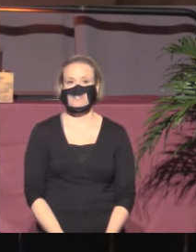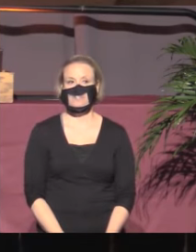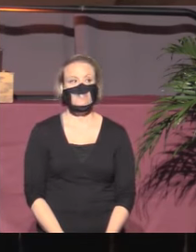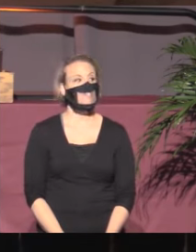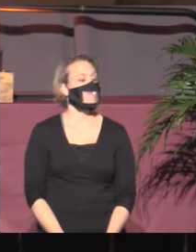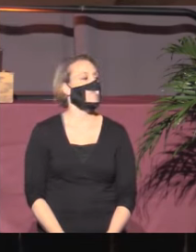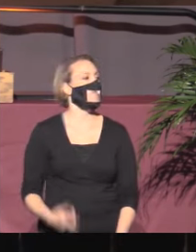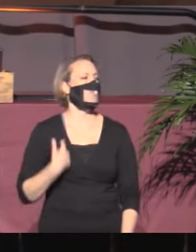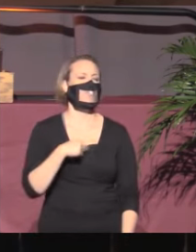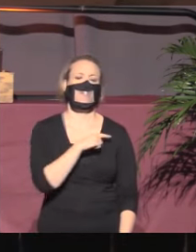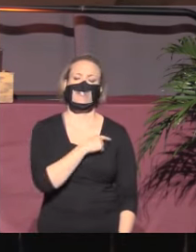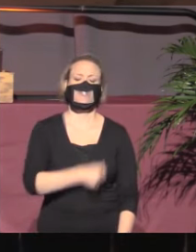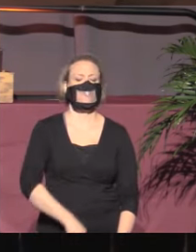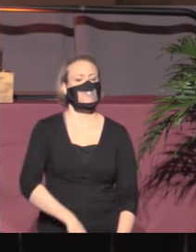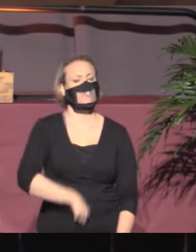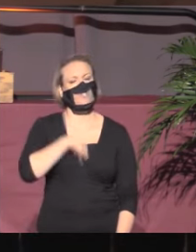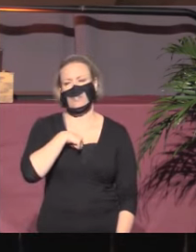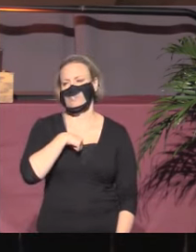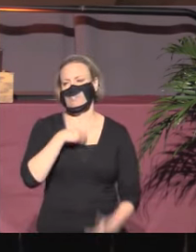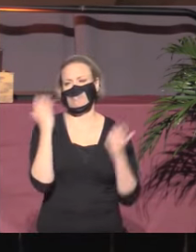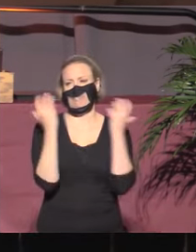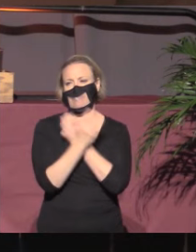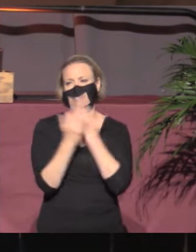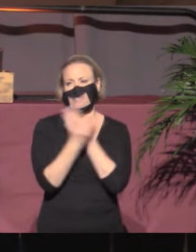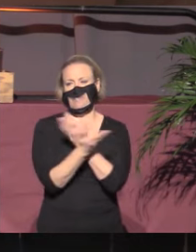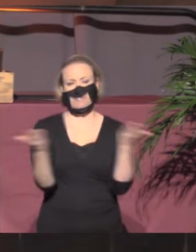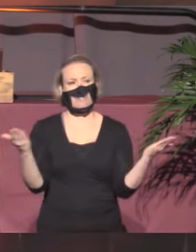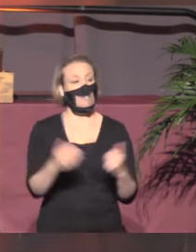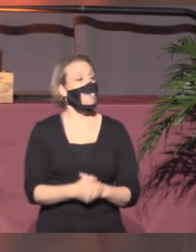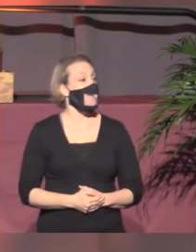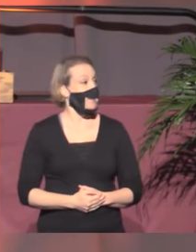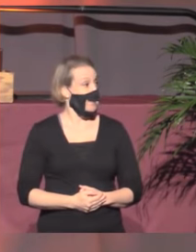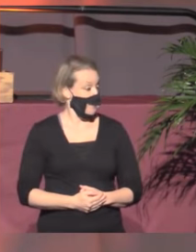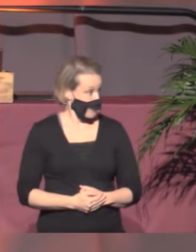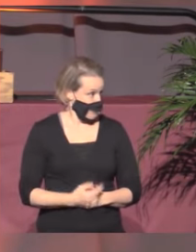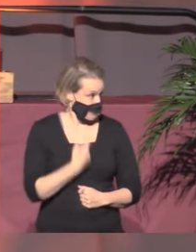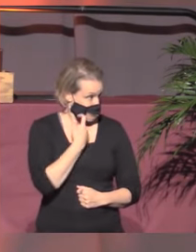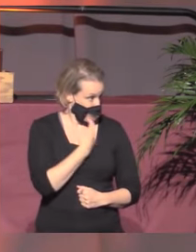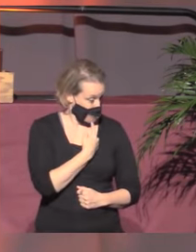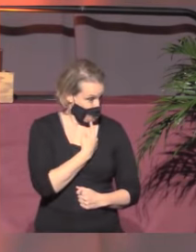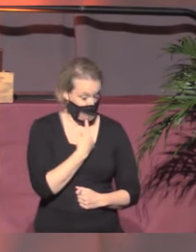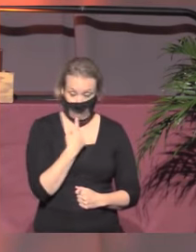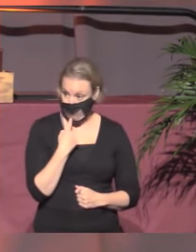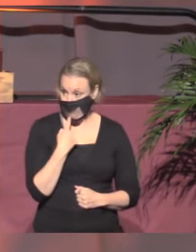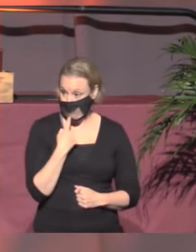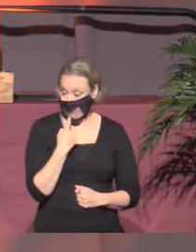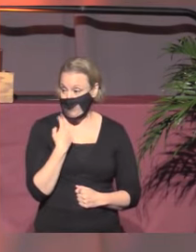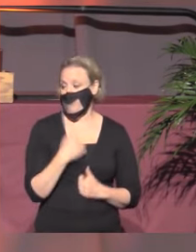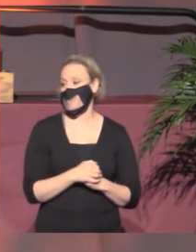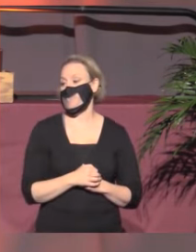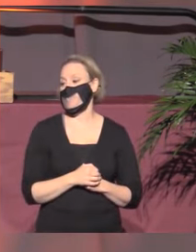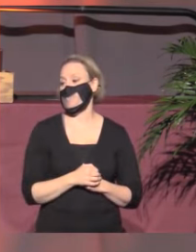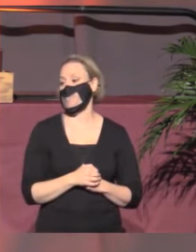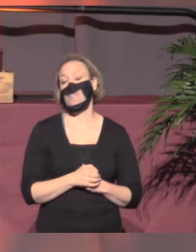We are so very proud of you. And as I said earlier, I ask all of you to